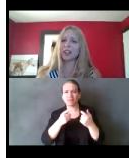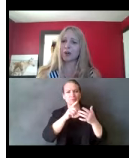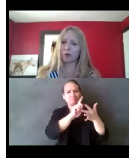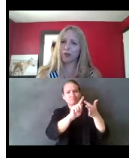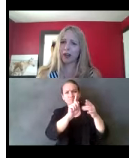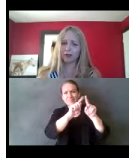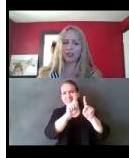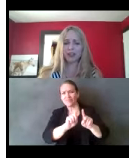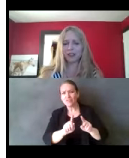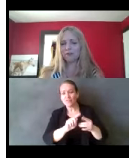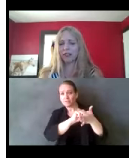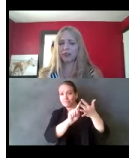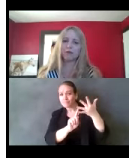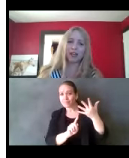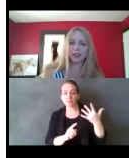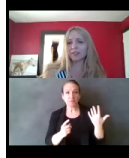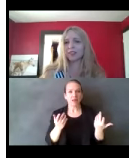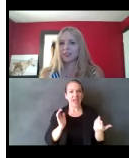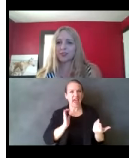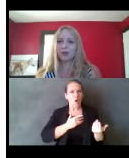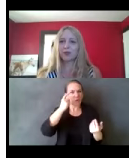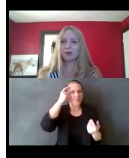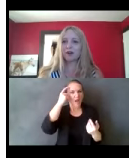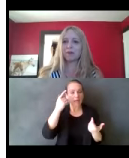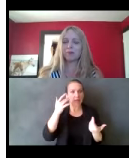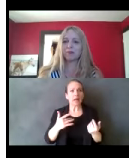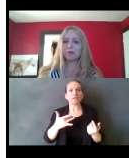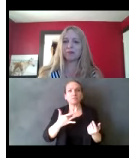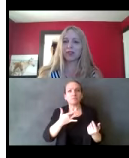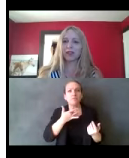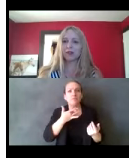get stuck in overdrive or stuck in a fight or flight sort of